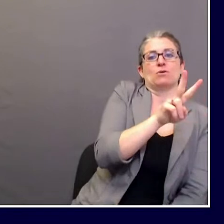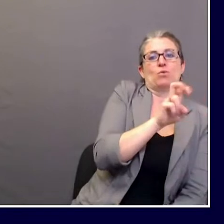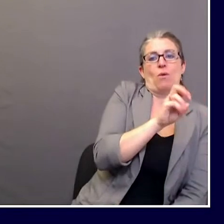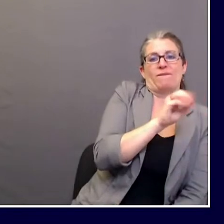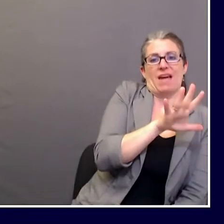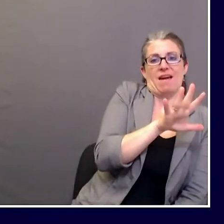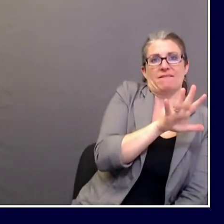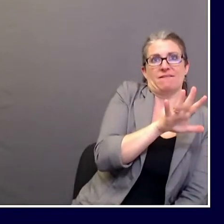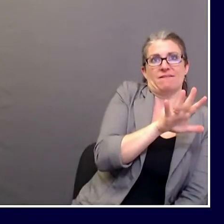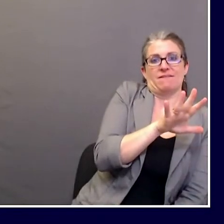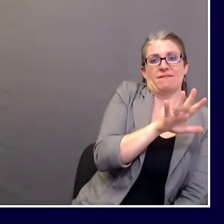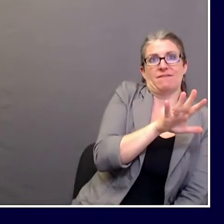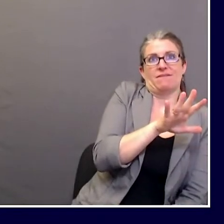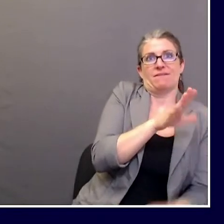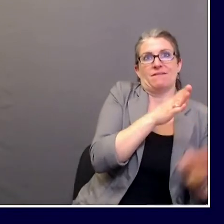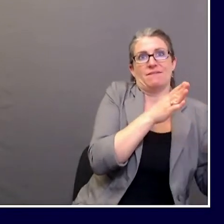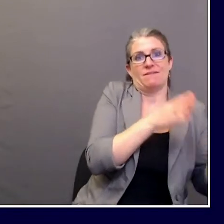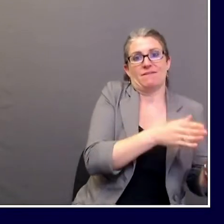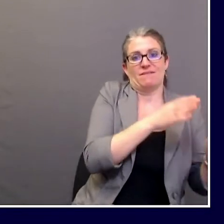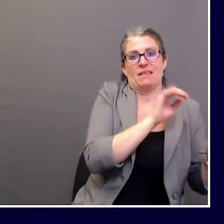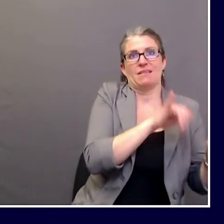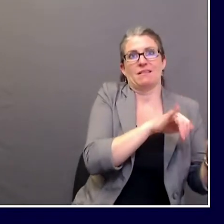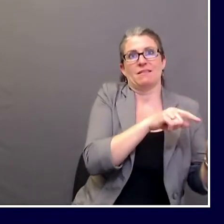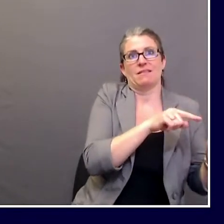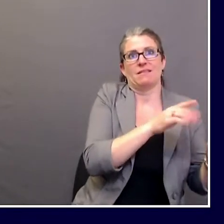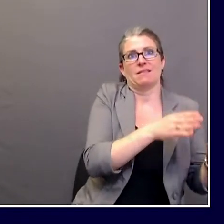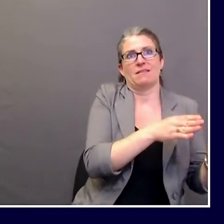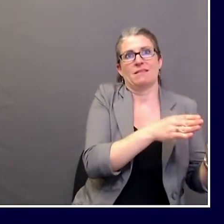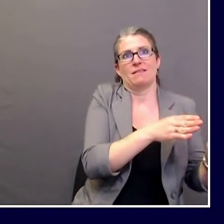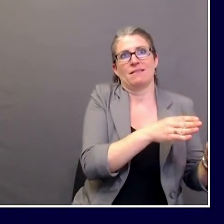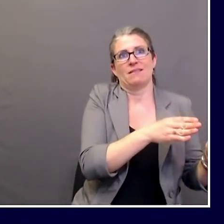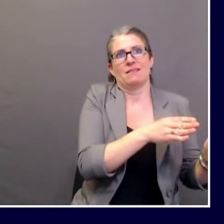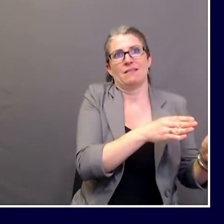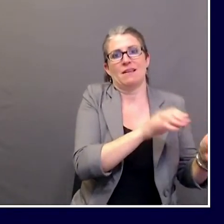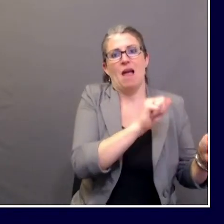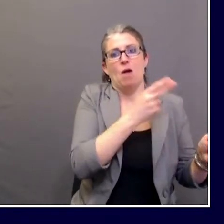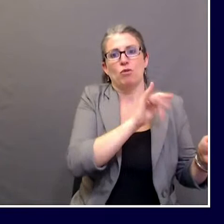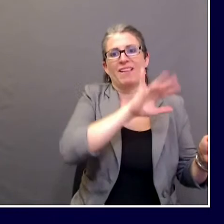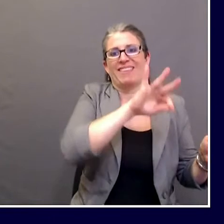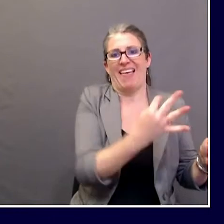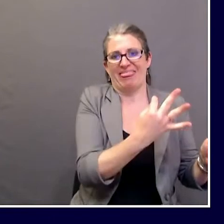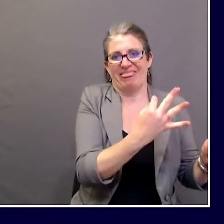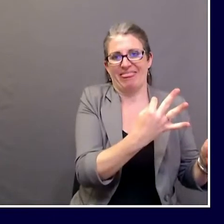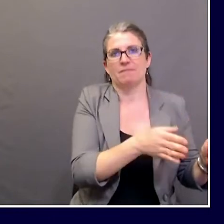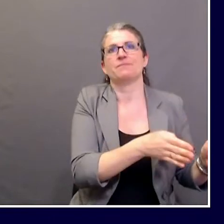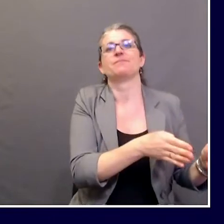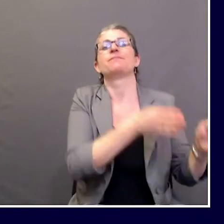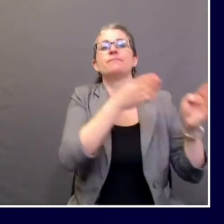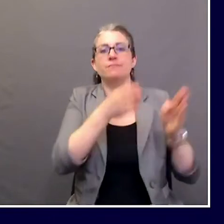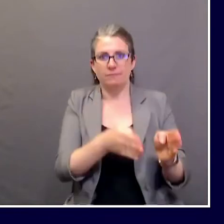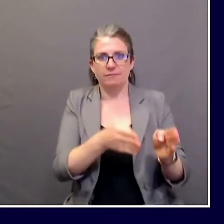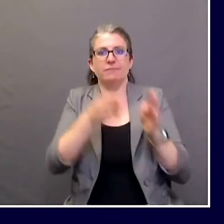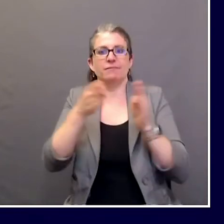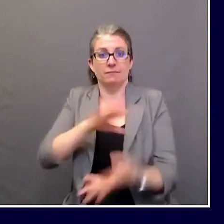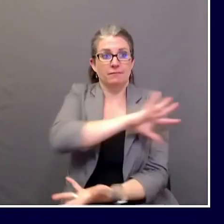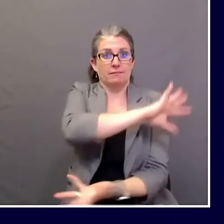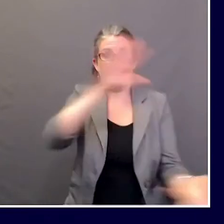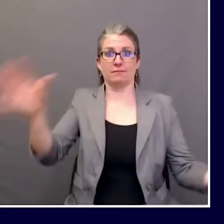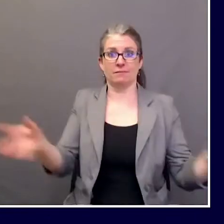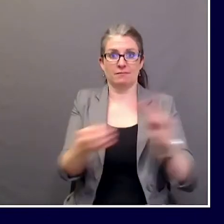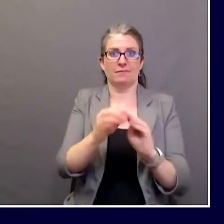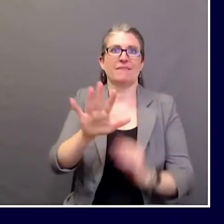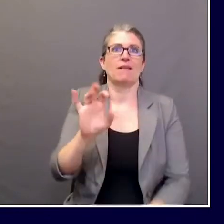19th. As I mentioned last week, as Maine CDC continues to review and